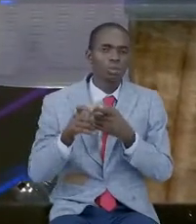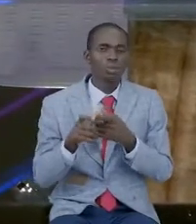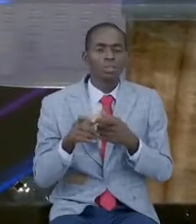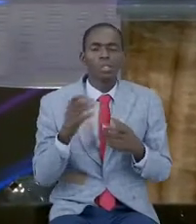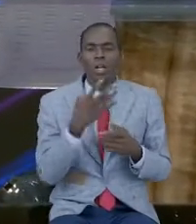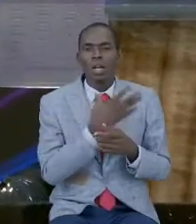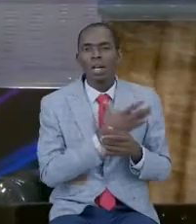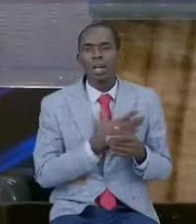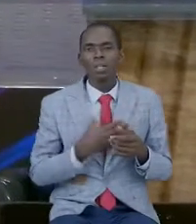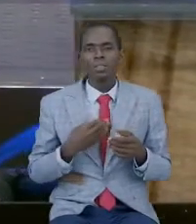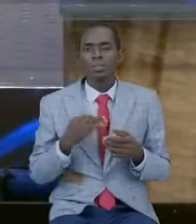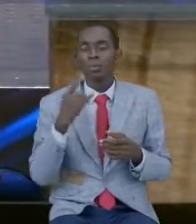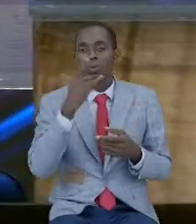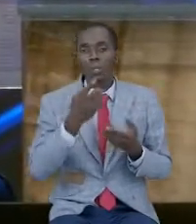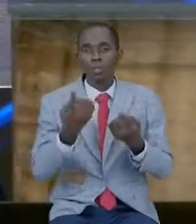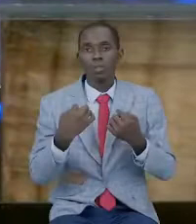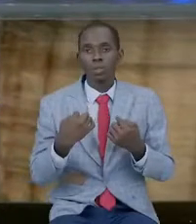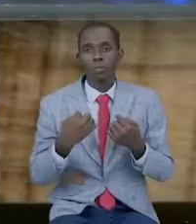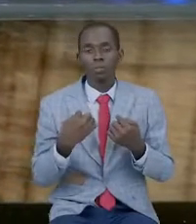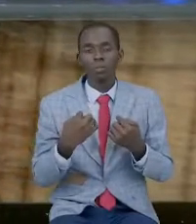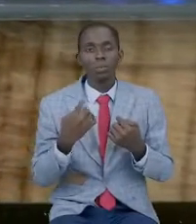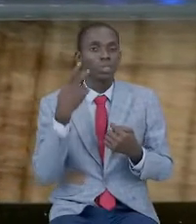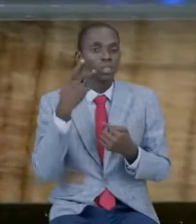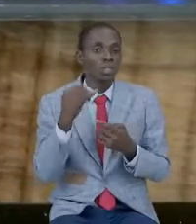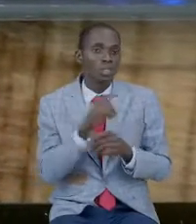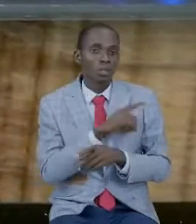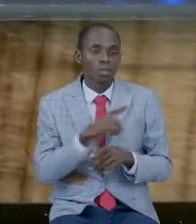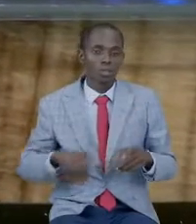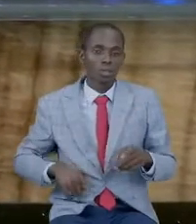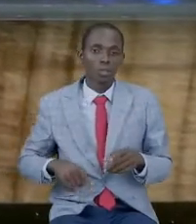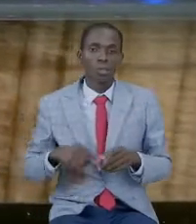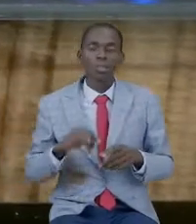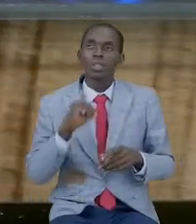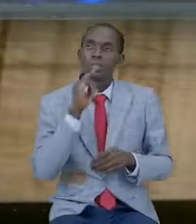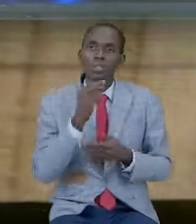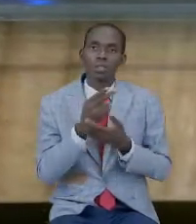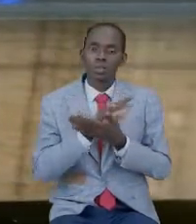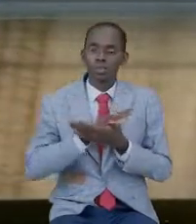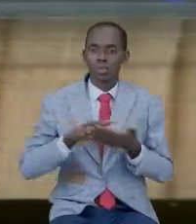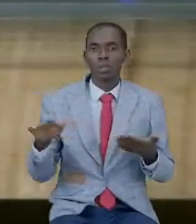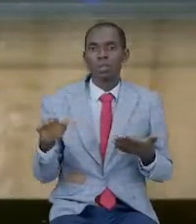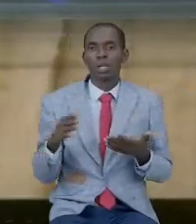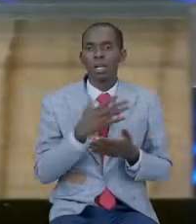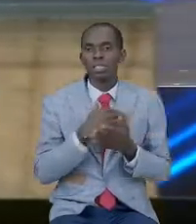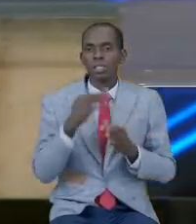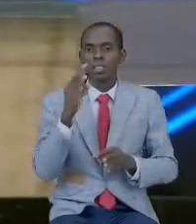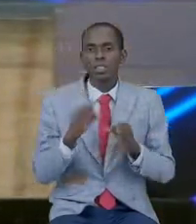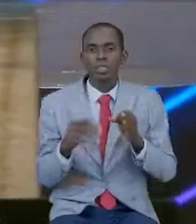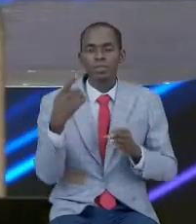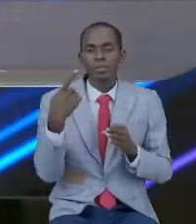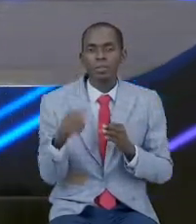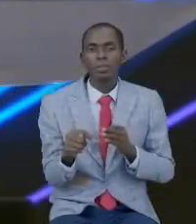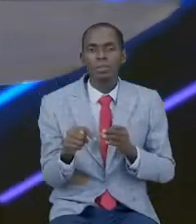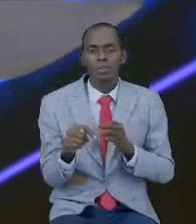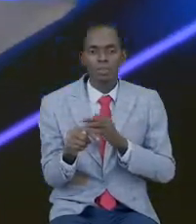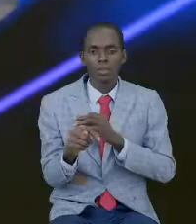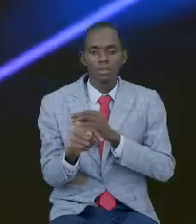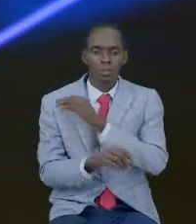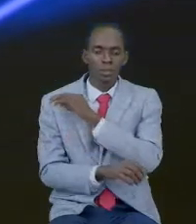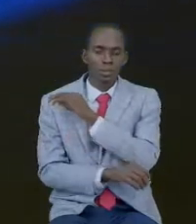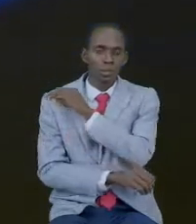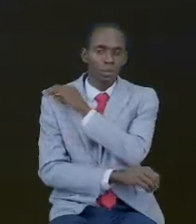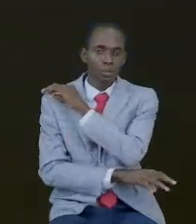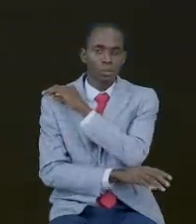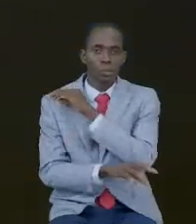holy, the lamb is also holy. And if the root and the